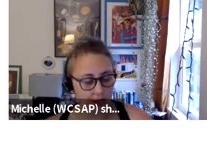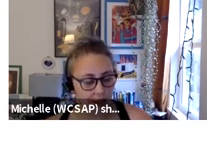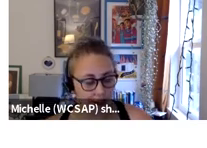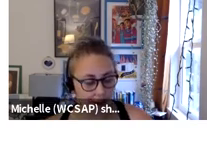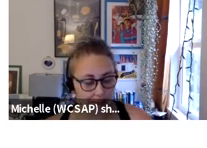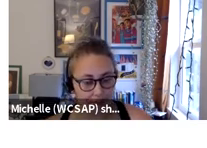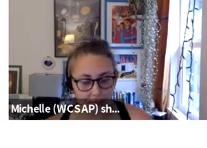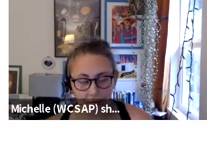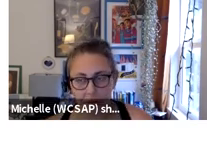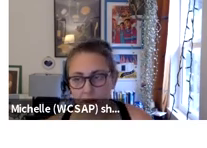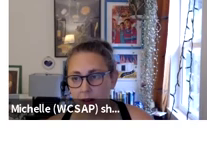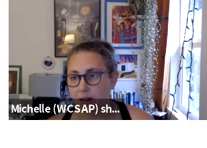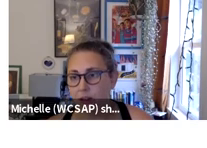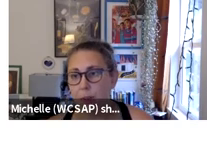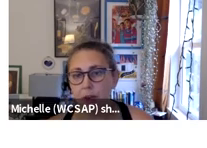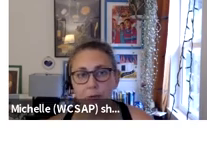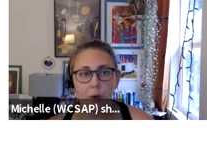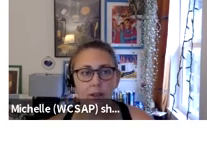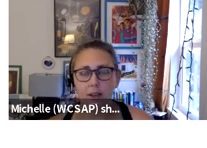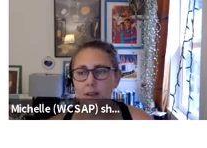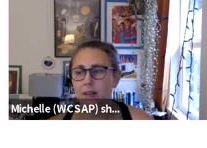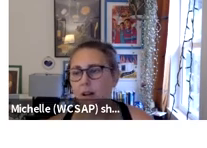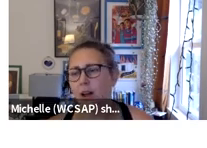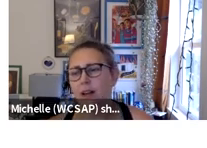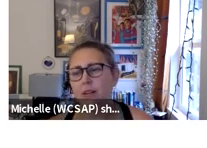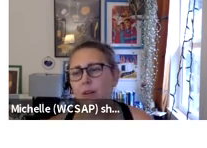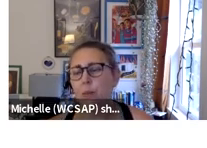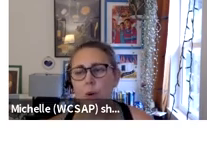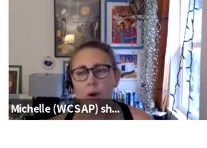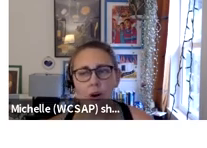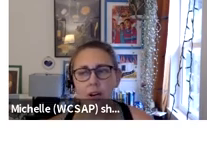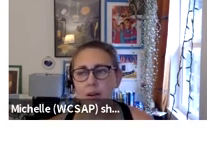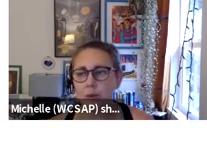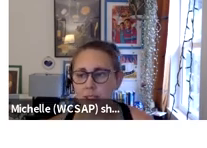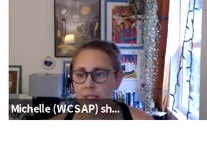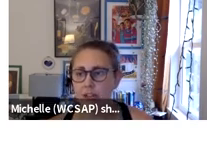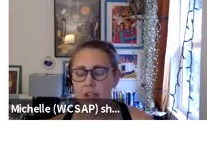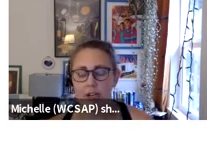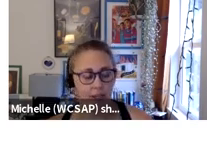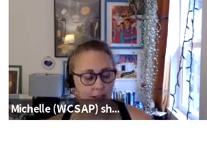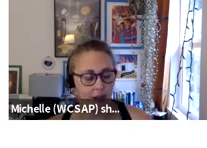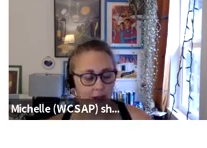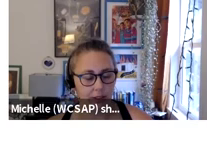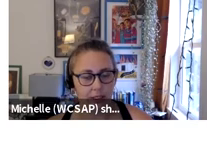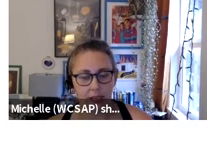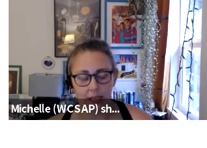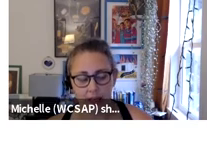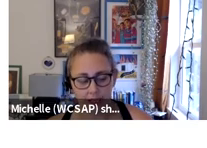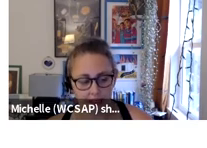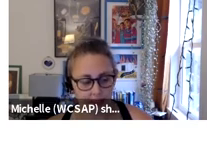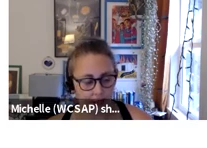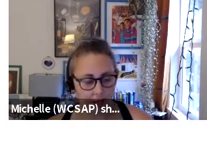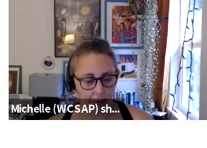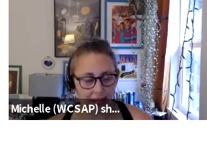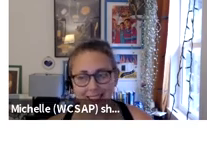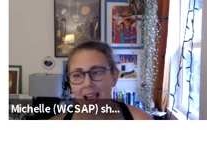that that there's a big focus on the border and immigrant detention, that there's